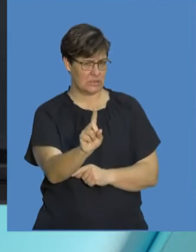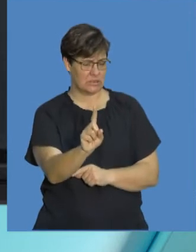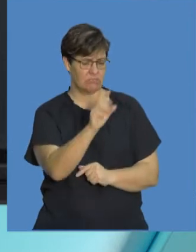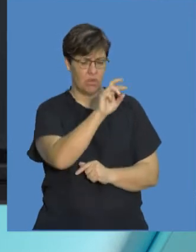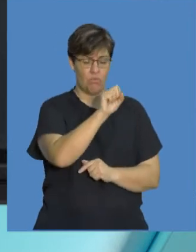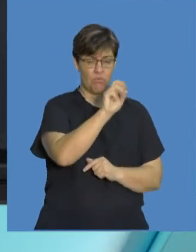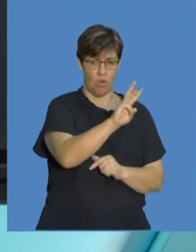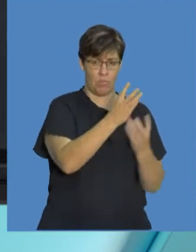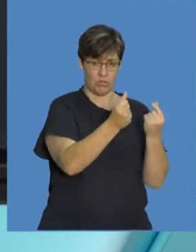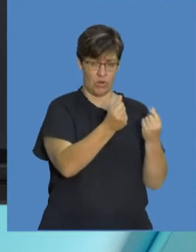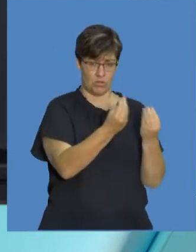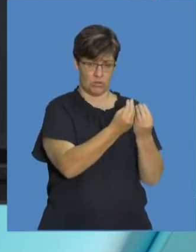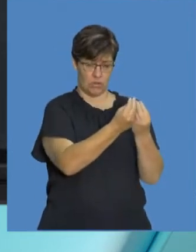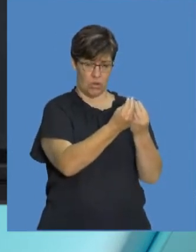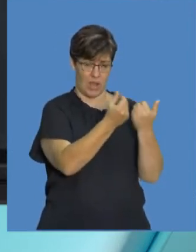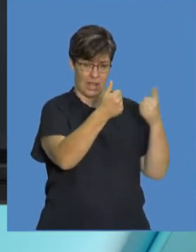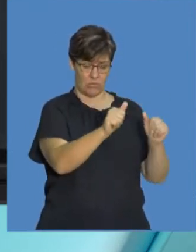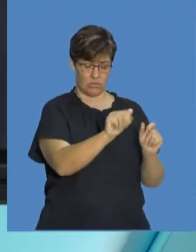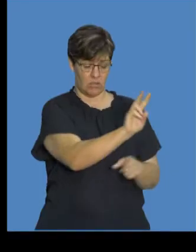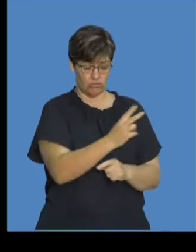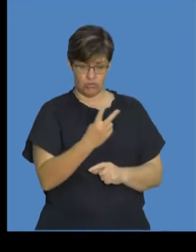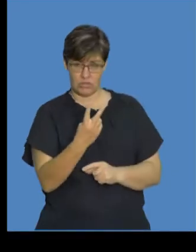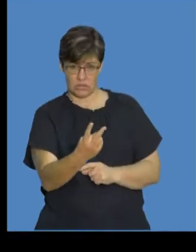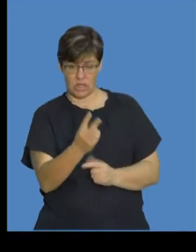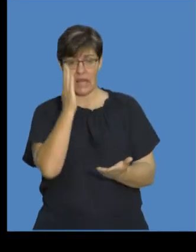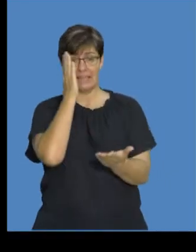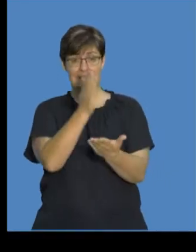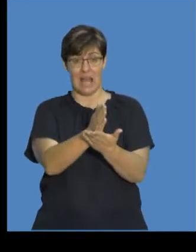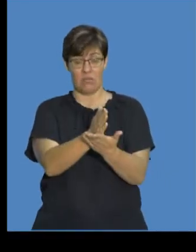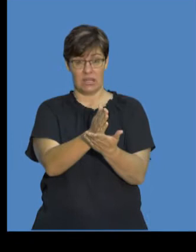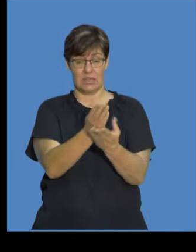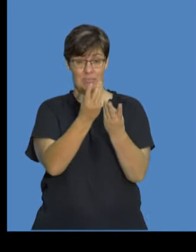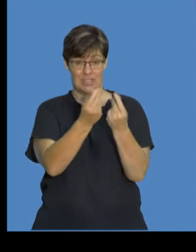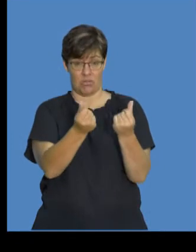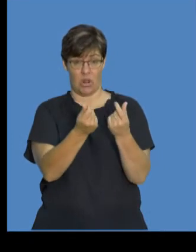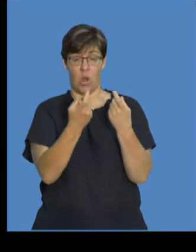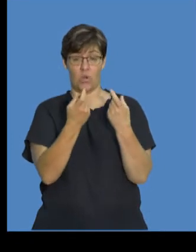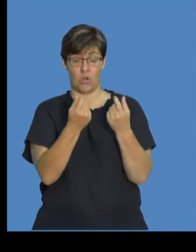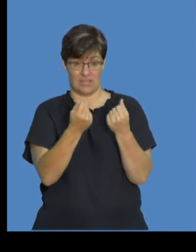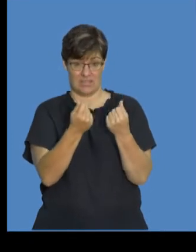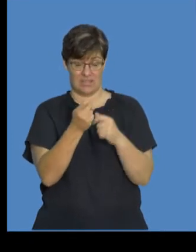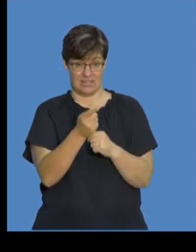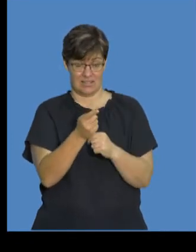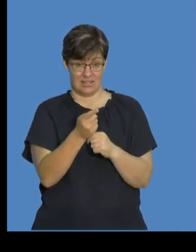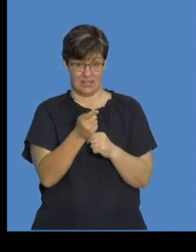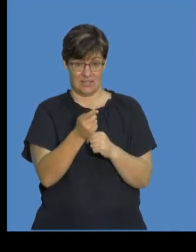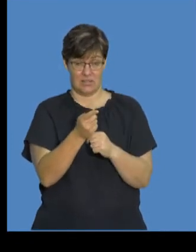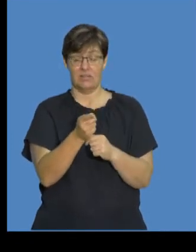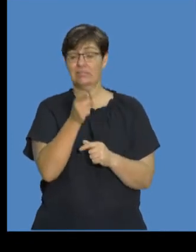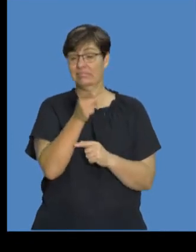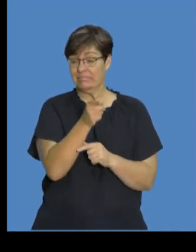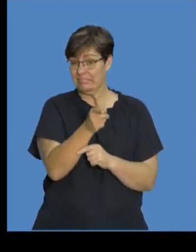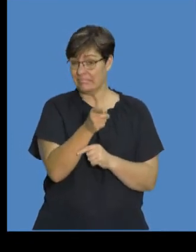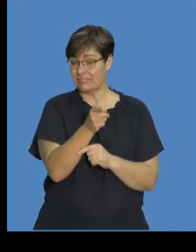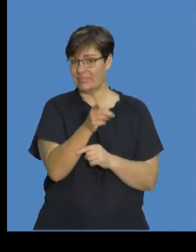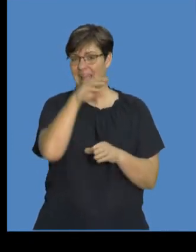material stock account, you transferred into your direct materials cost. Can you remember? And we said that that was